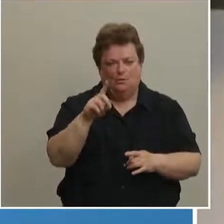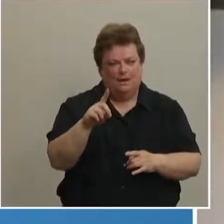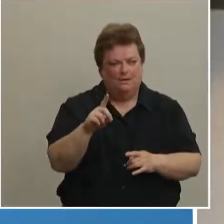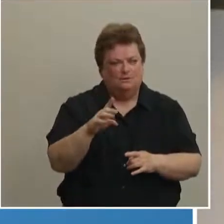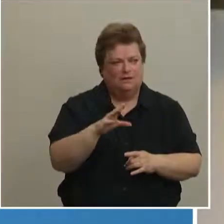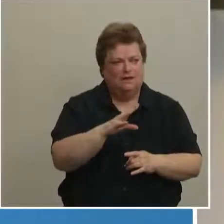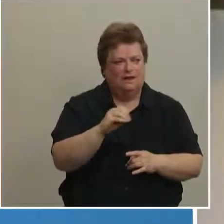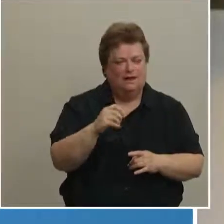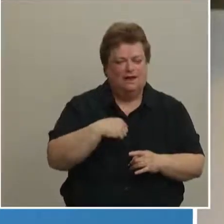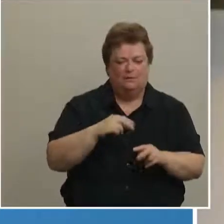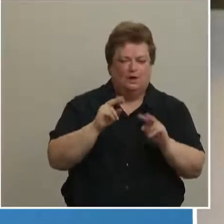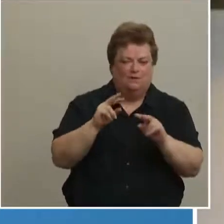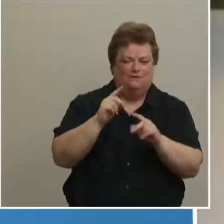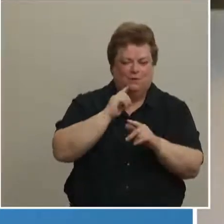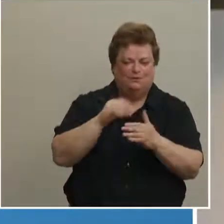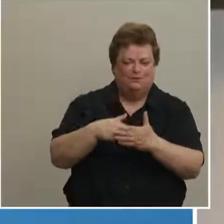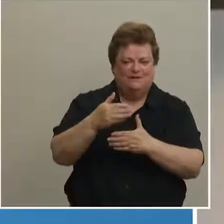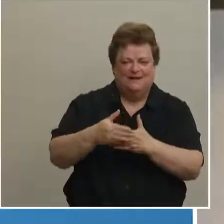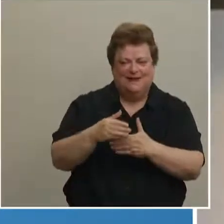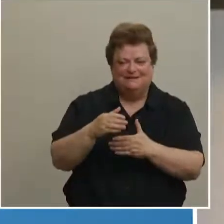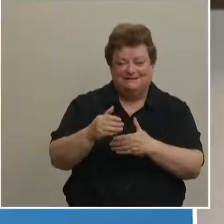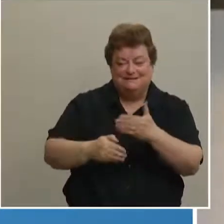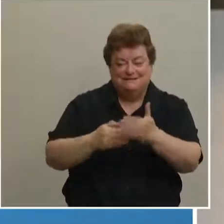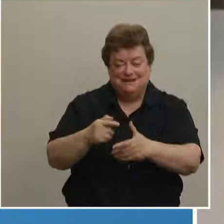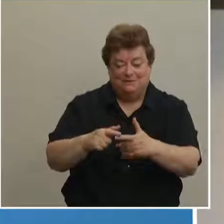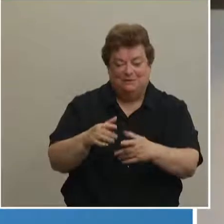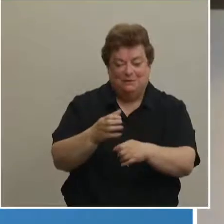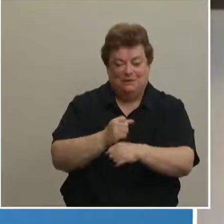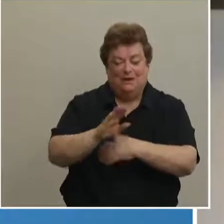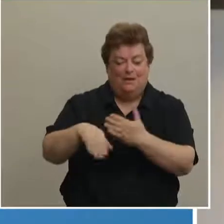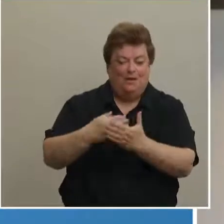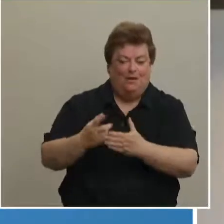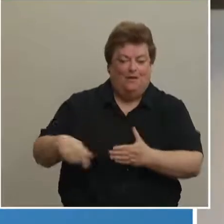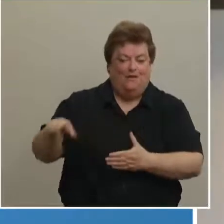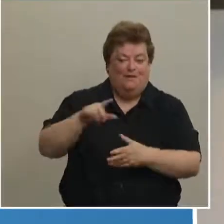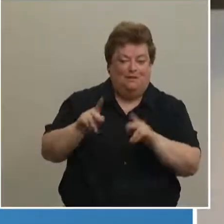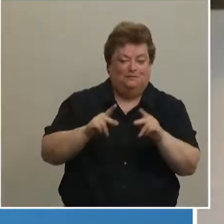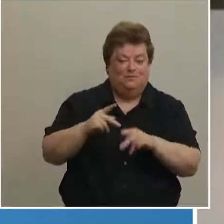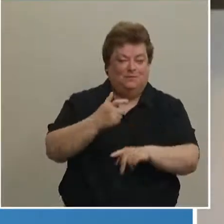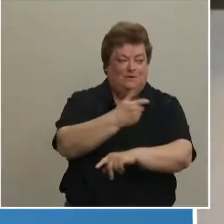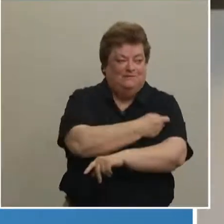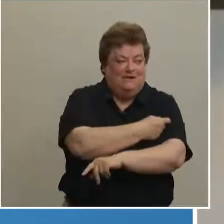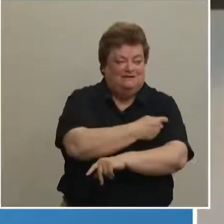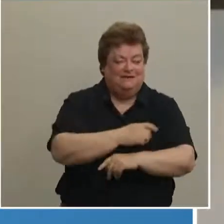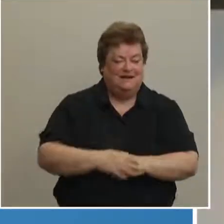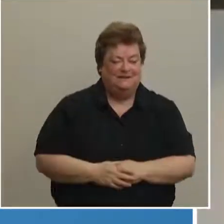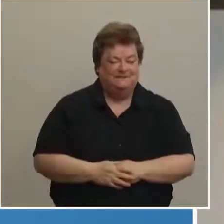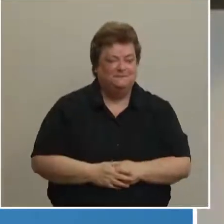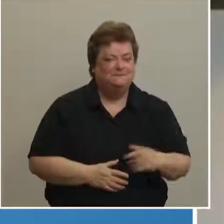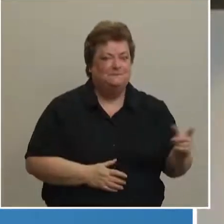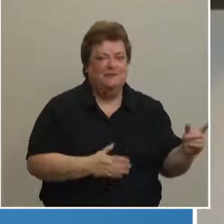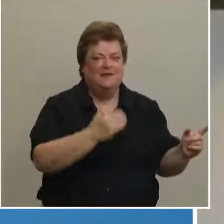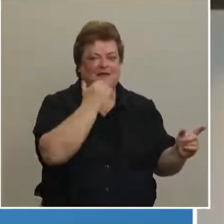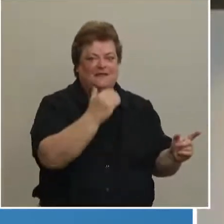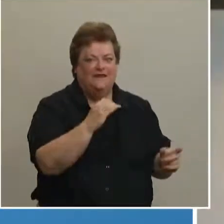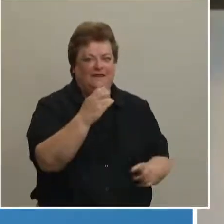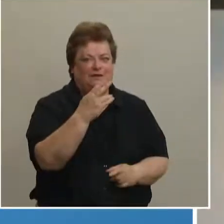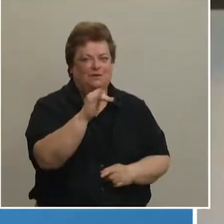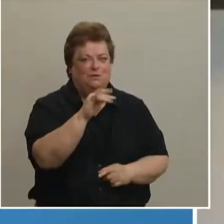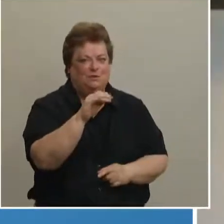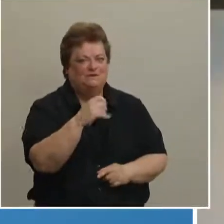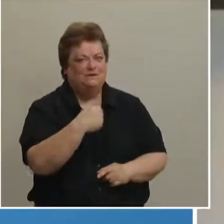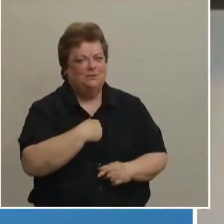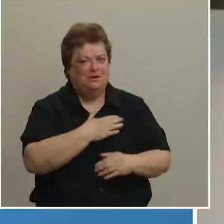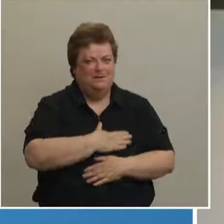to this next step in helping the city get vaccinated and us moving on. Thank you, Thank you, Dean. We really appreciate